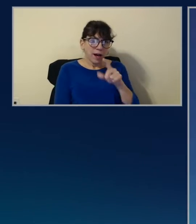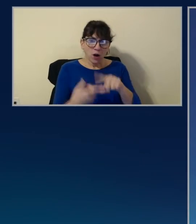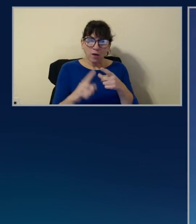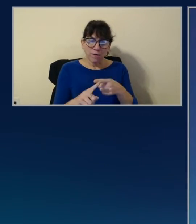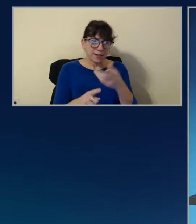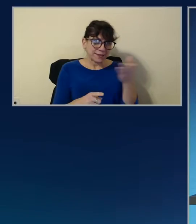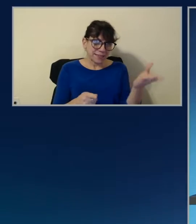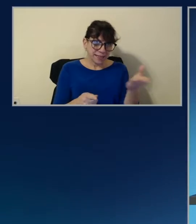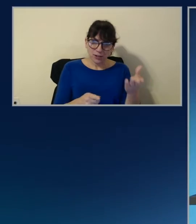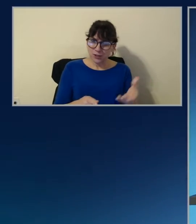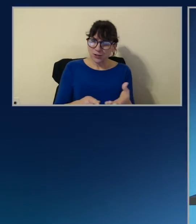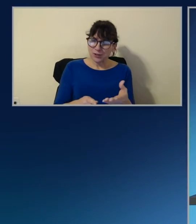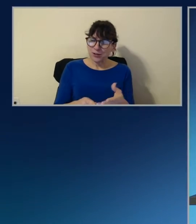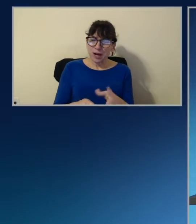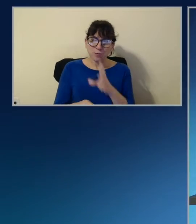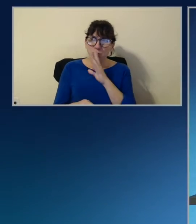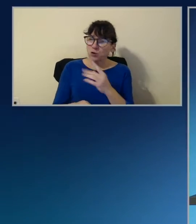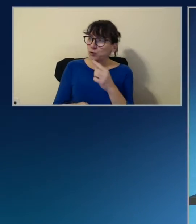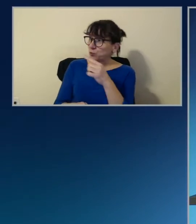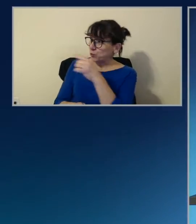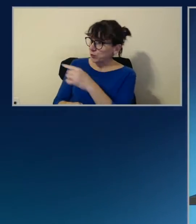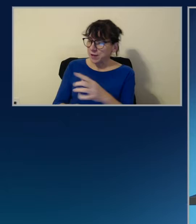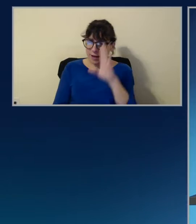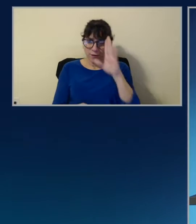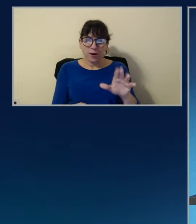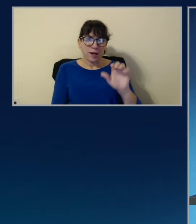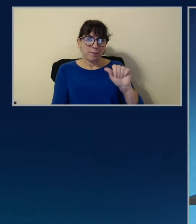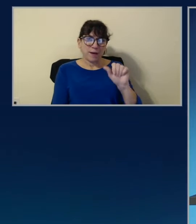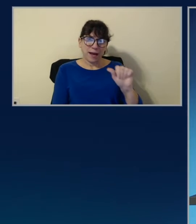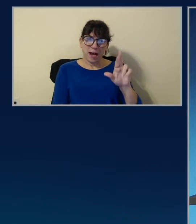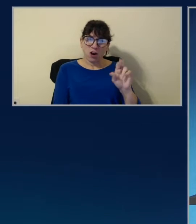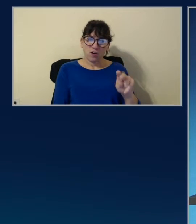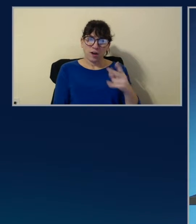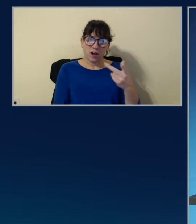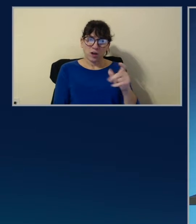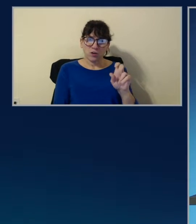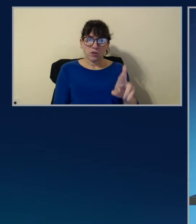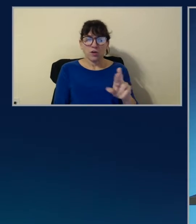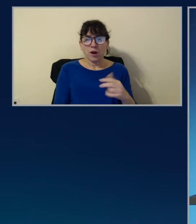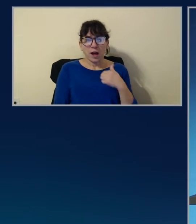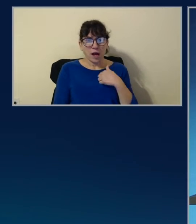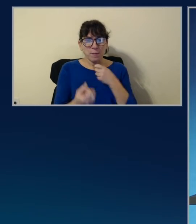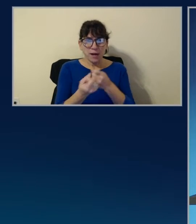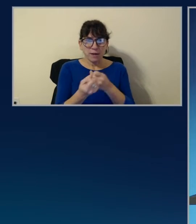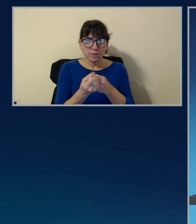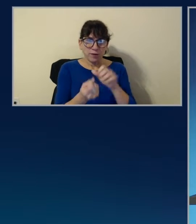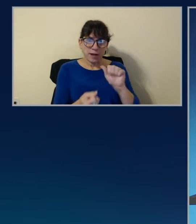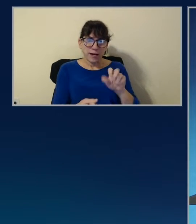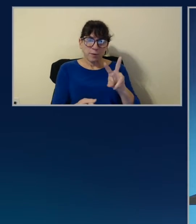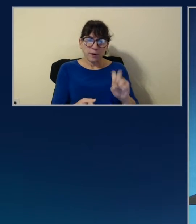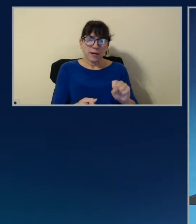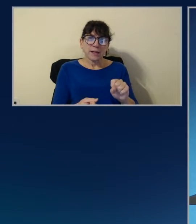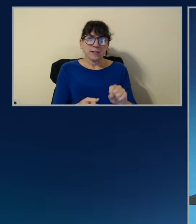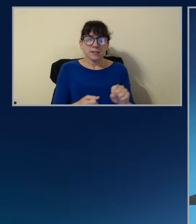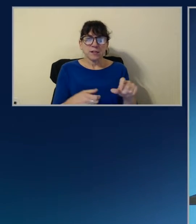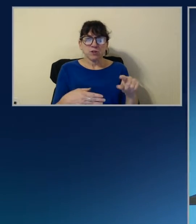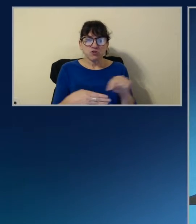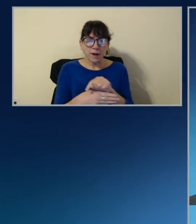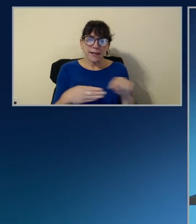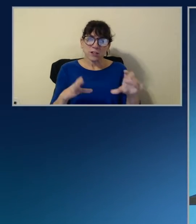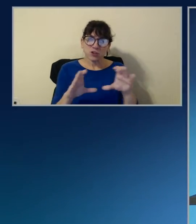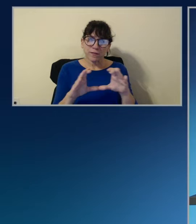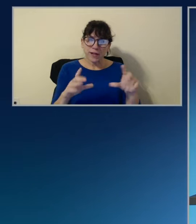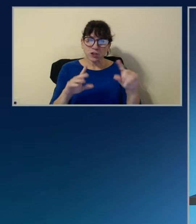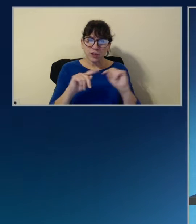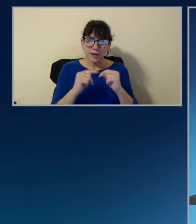talk. Hey friends, my name is Aaron Hunter. I am a principal developer advocate on the AWS Training and Certification team, and I do